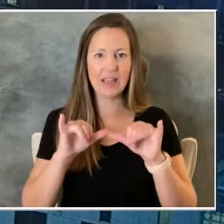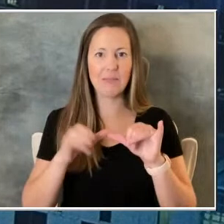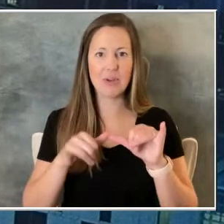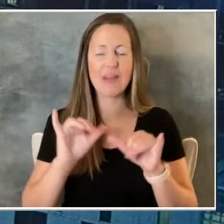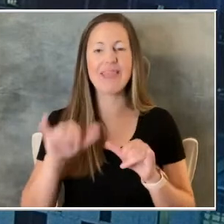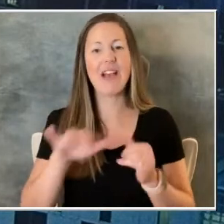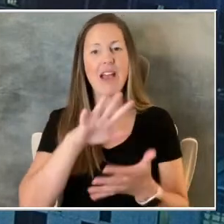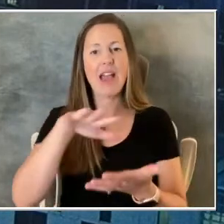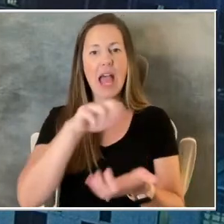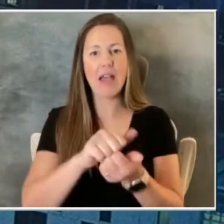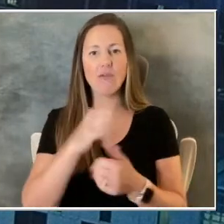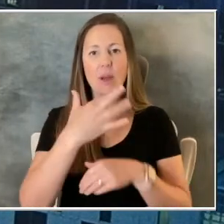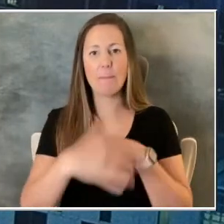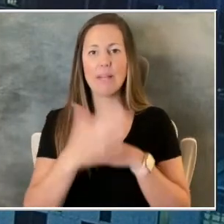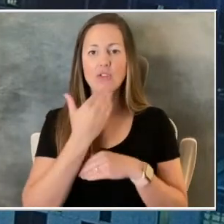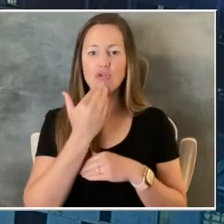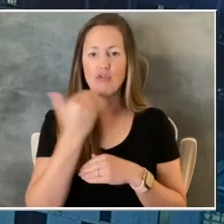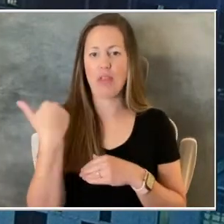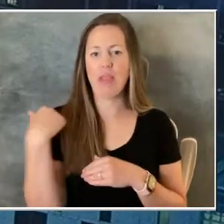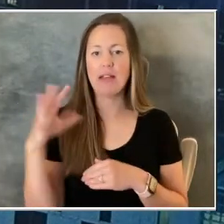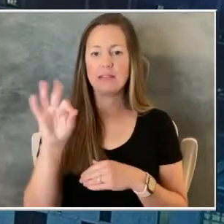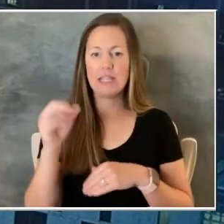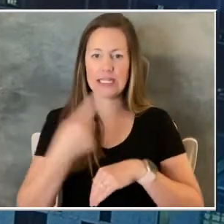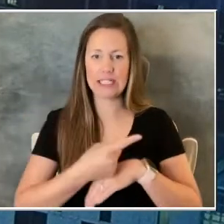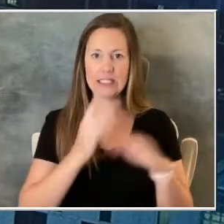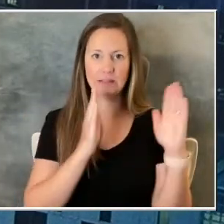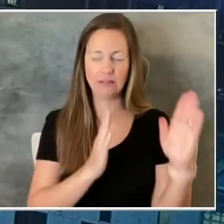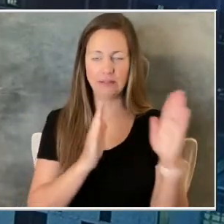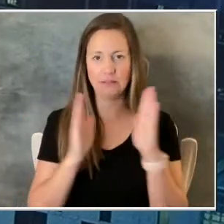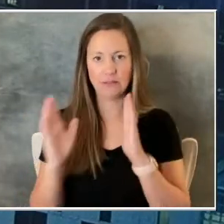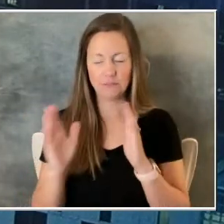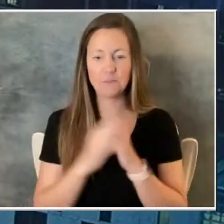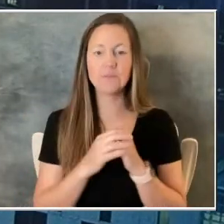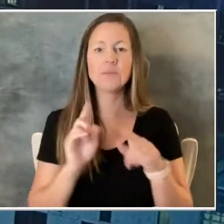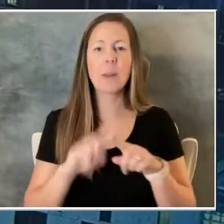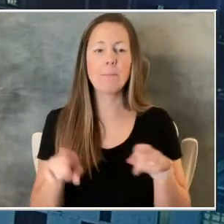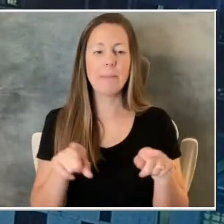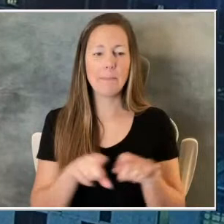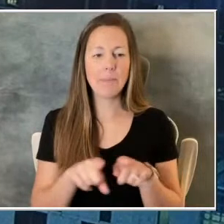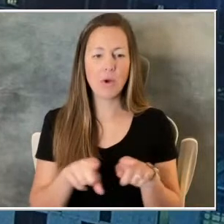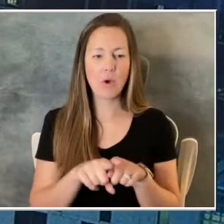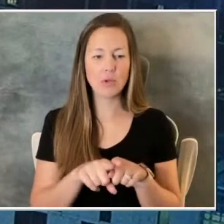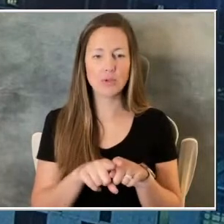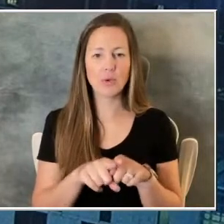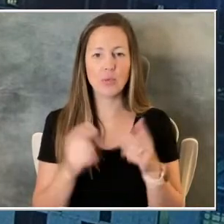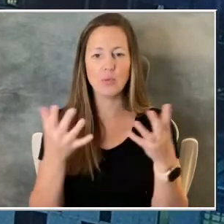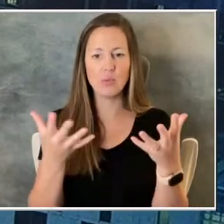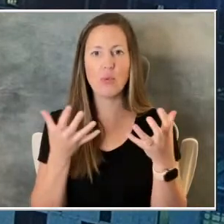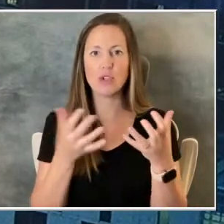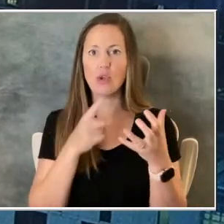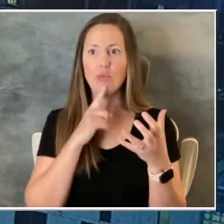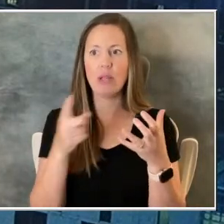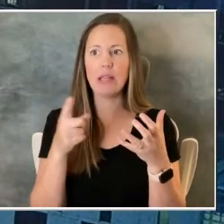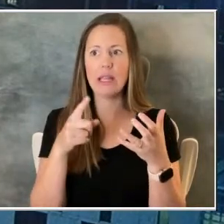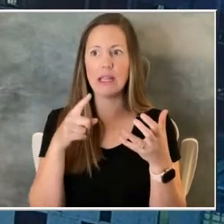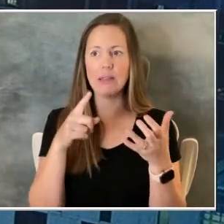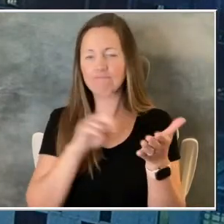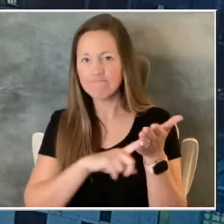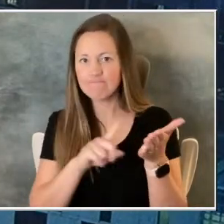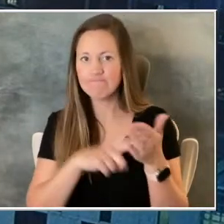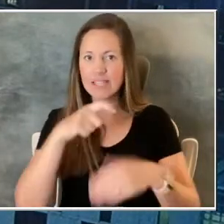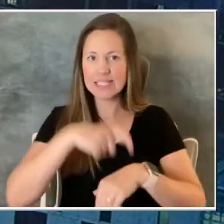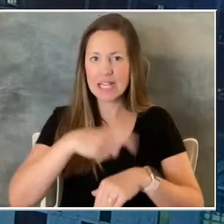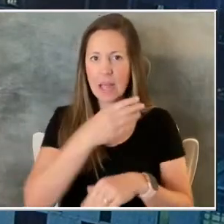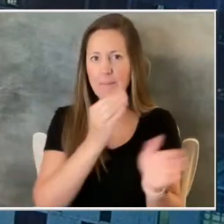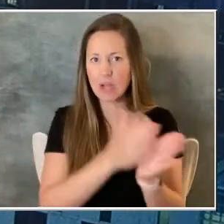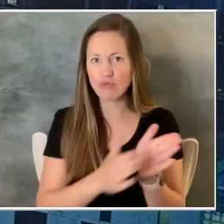the last 90 days. But we also want to look at time in range, especially with our newer devices like